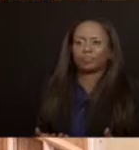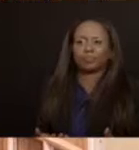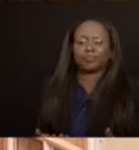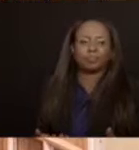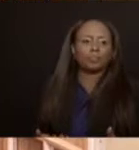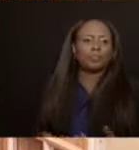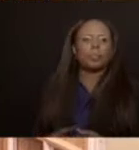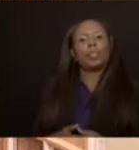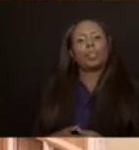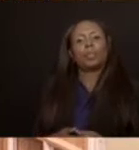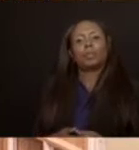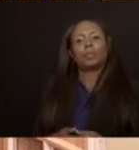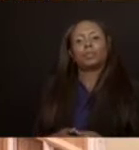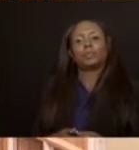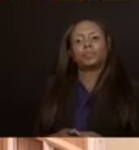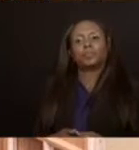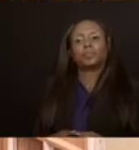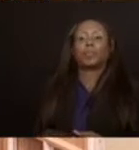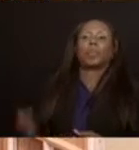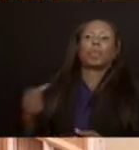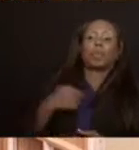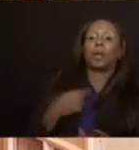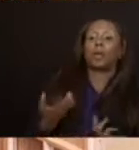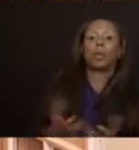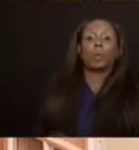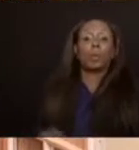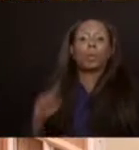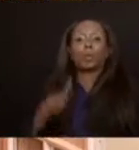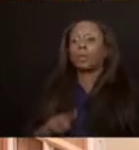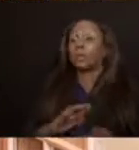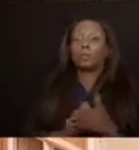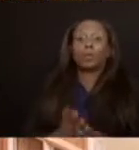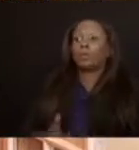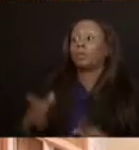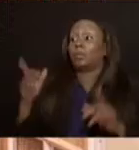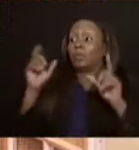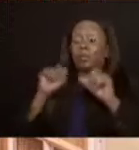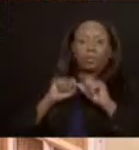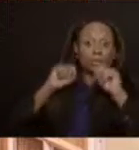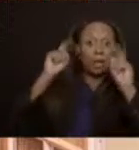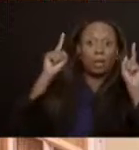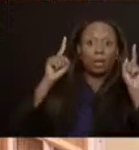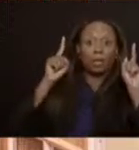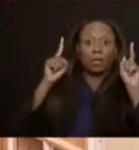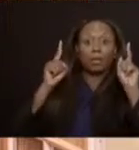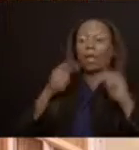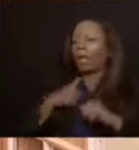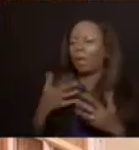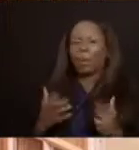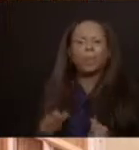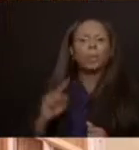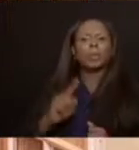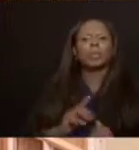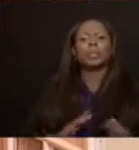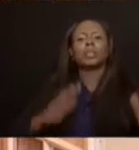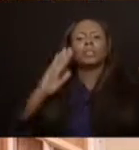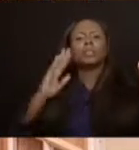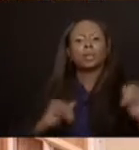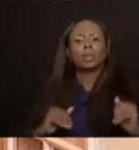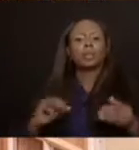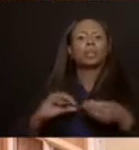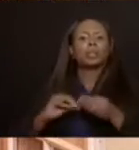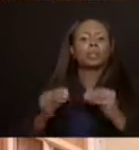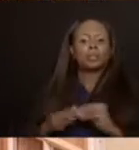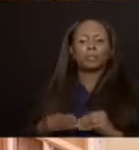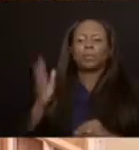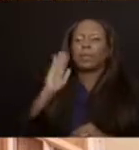expect. Let us never be surprised by what we expect. We expect that the numbers will